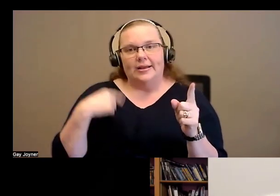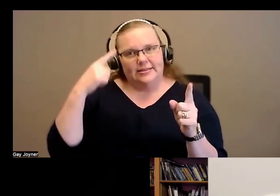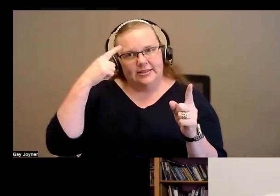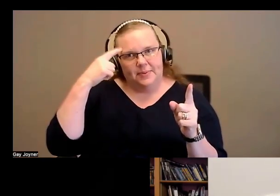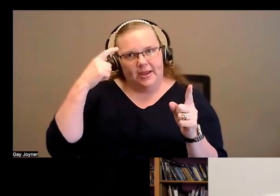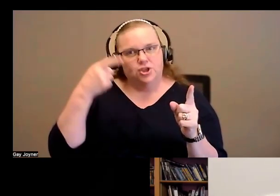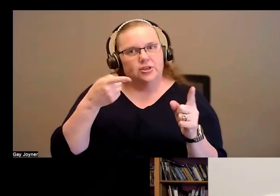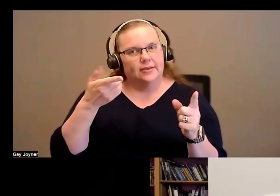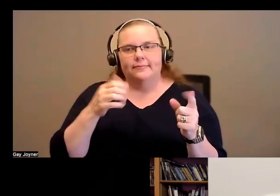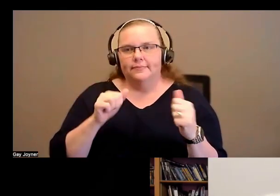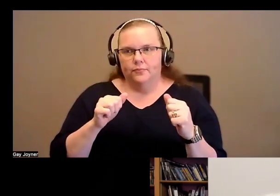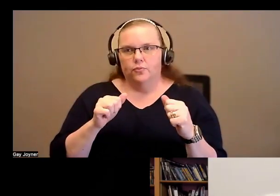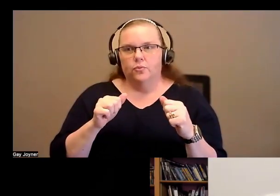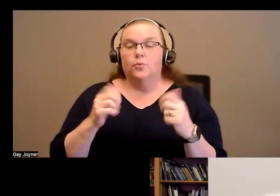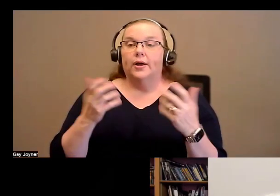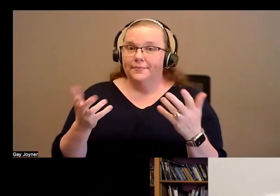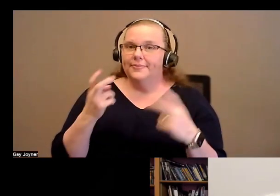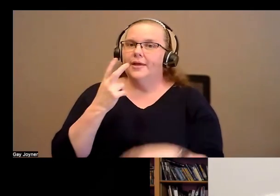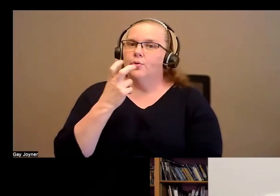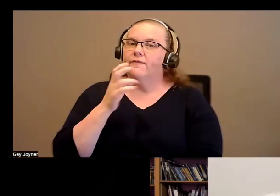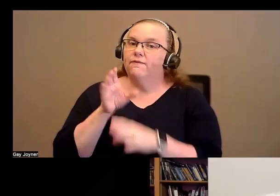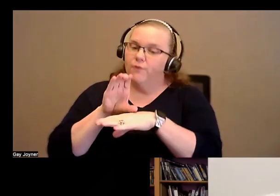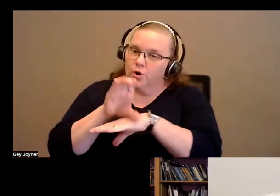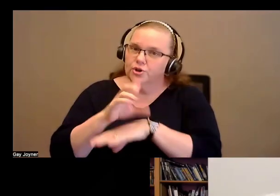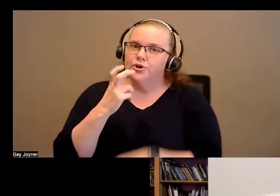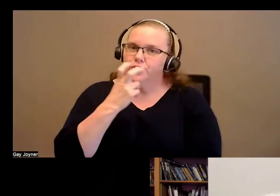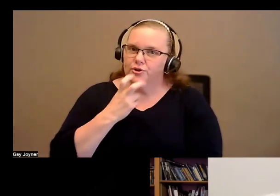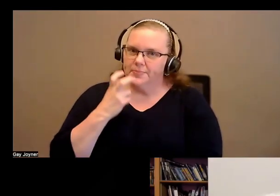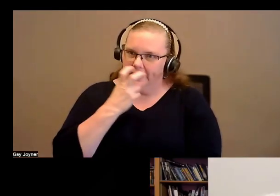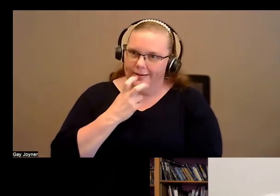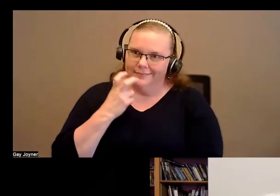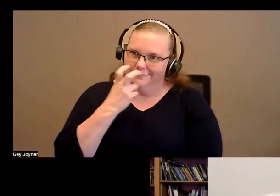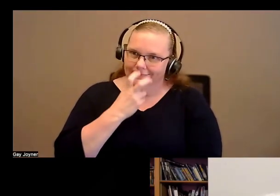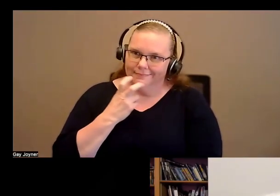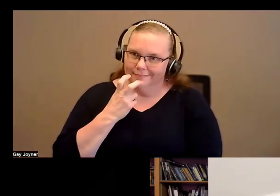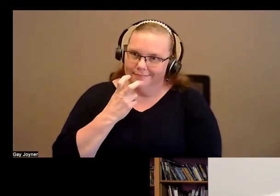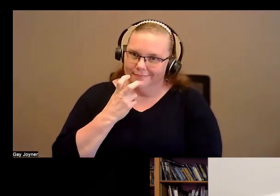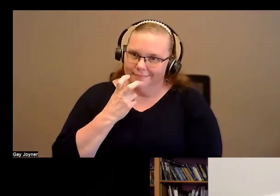So couldn't I talk to each suspect, other. well, they were forced to speak